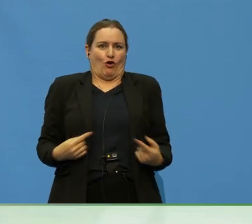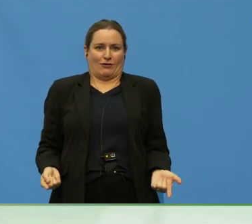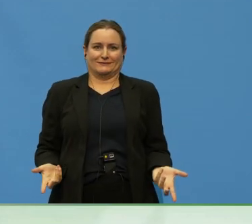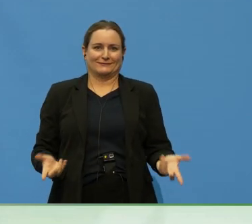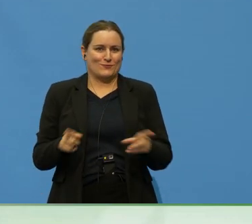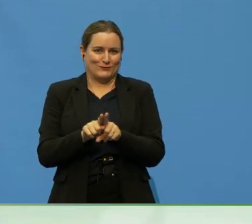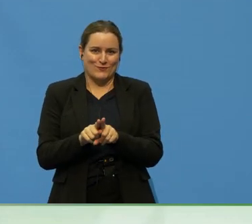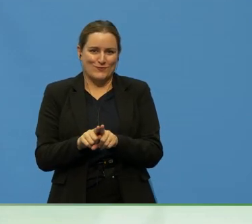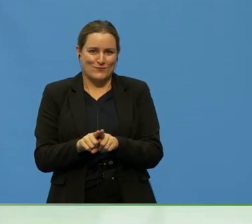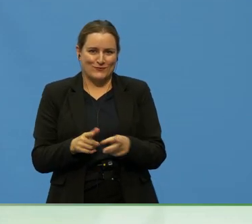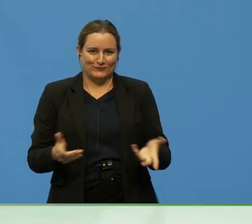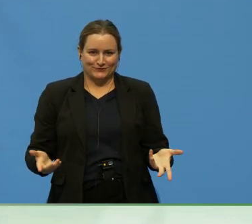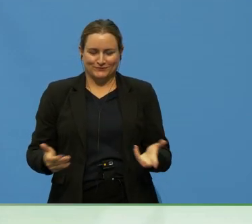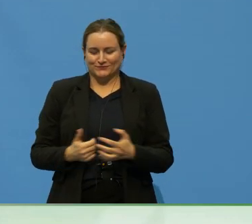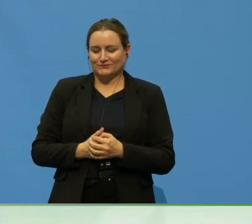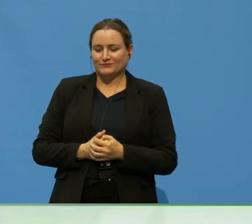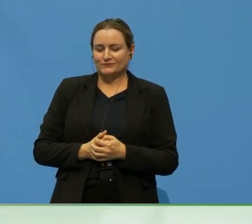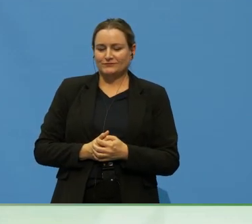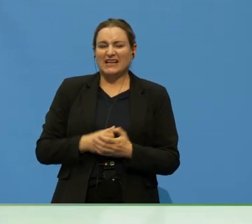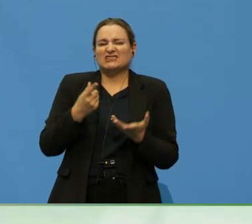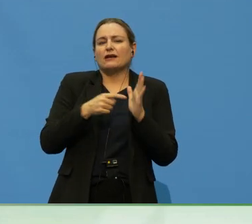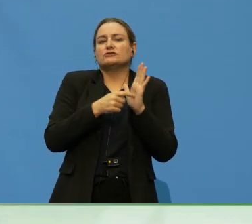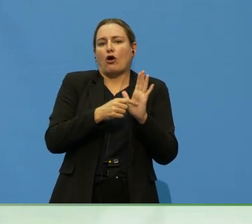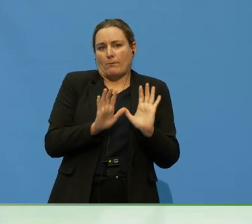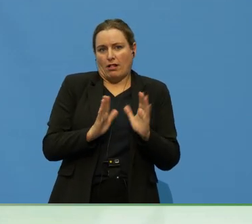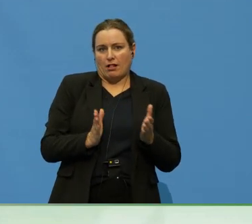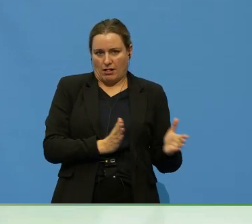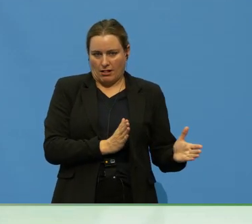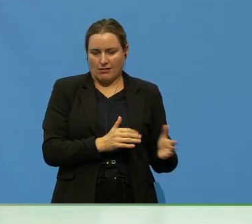because for a number of different reasons.